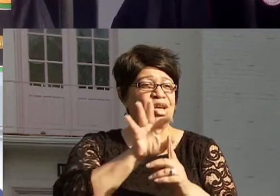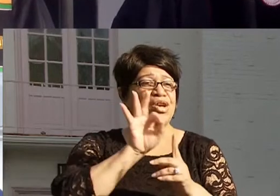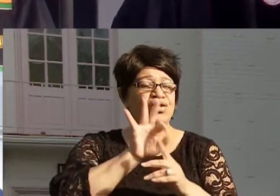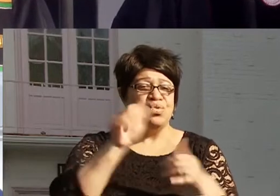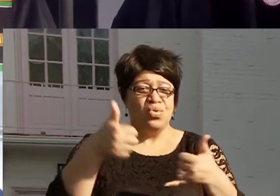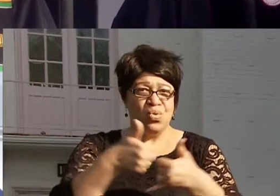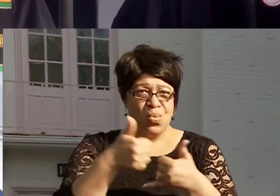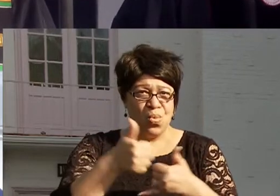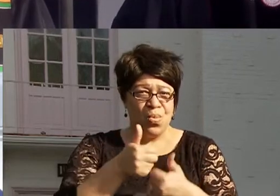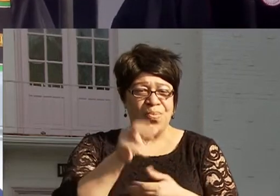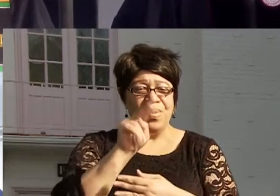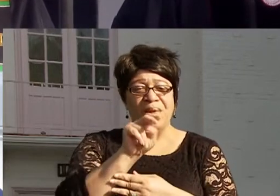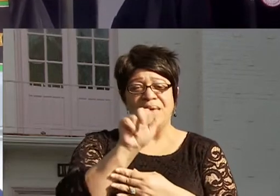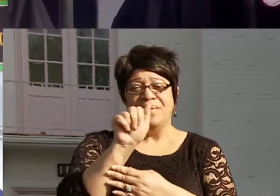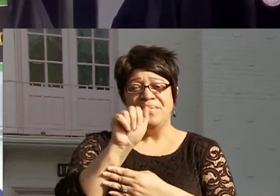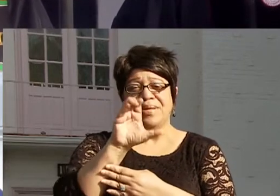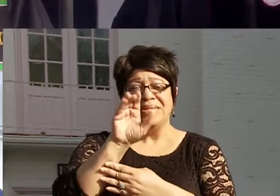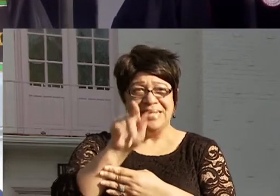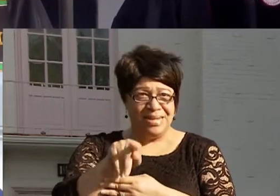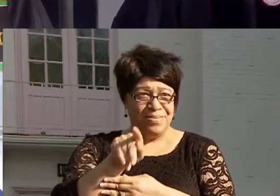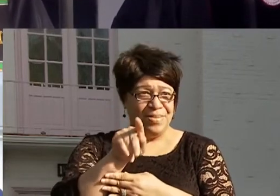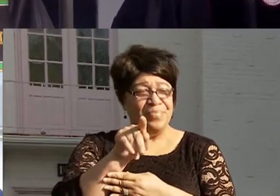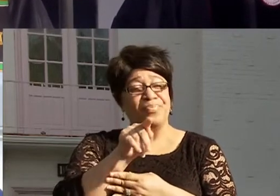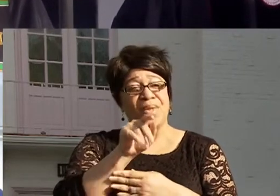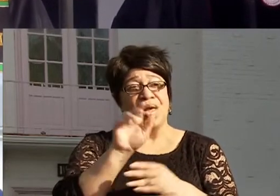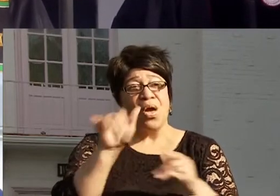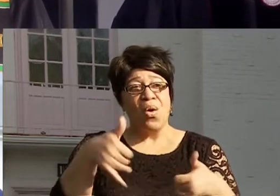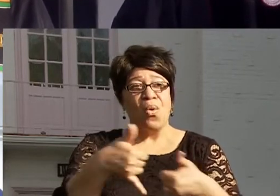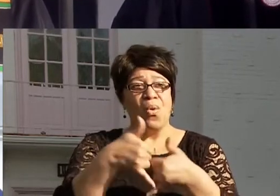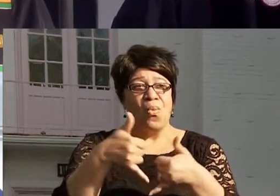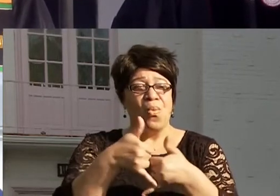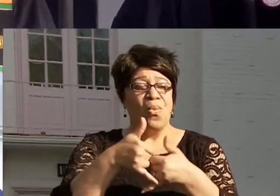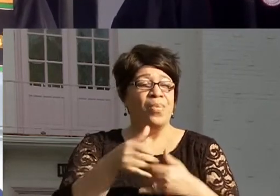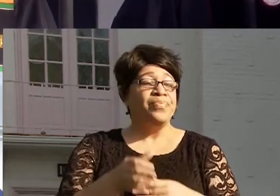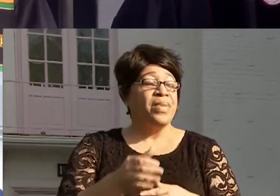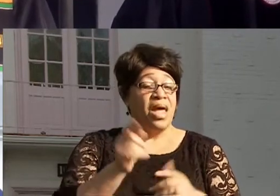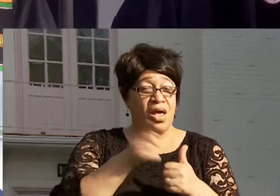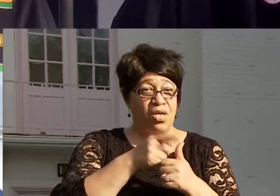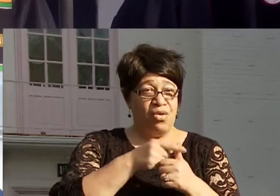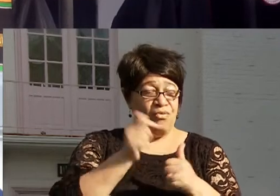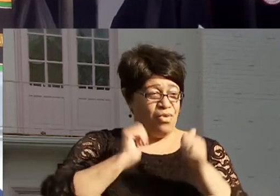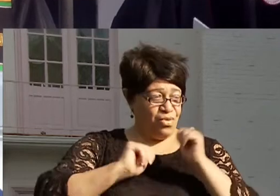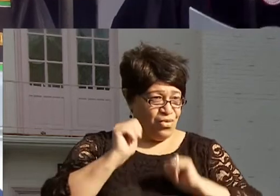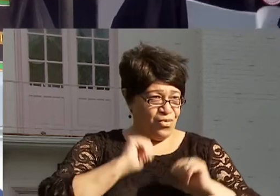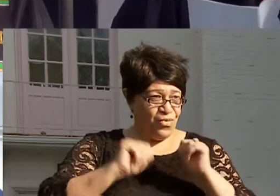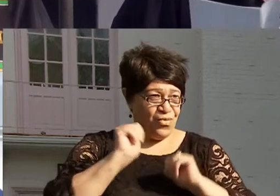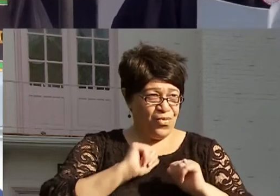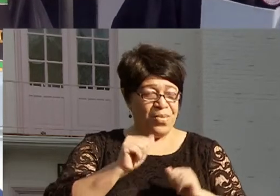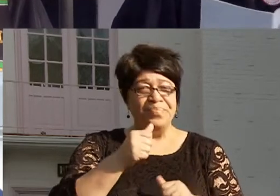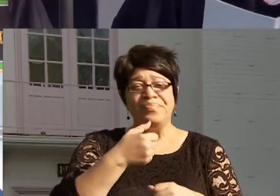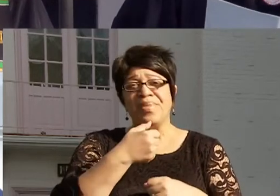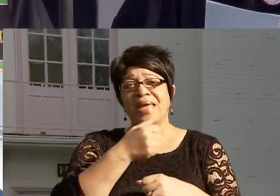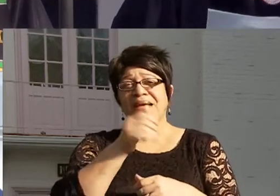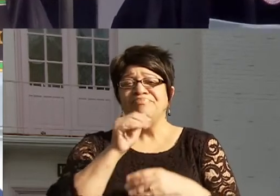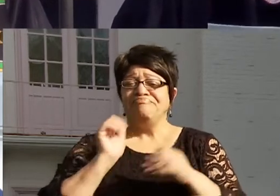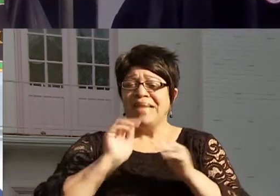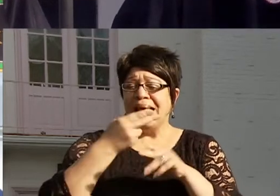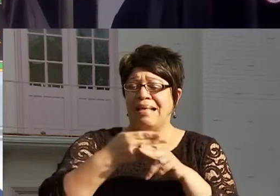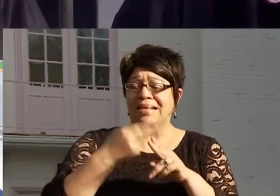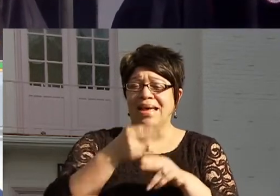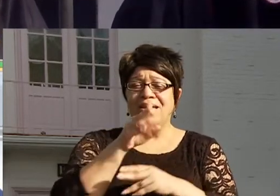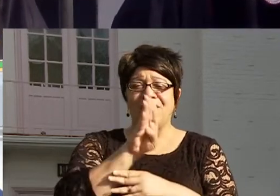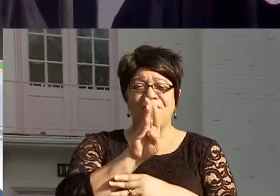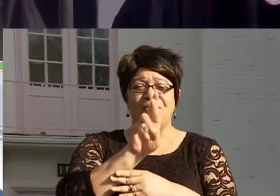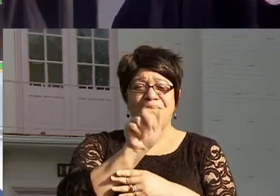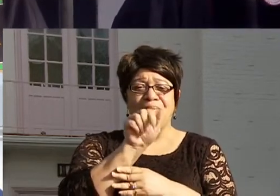Emmys Awards, and the Golden Globe Awards. In his first film, he played Greg in Kissing Jessica Stein, but of course, we know